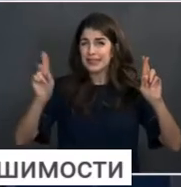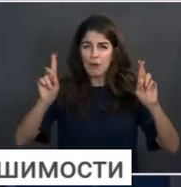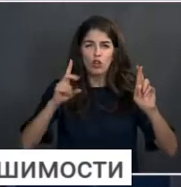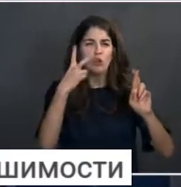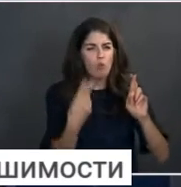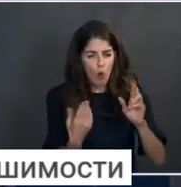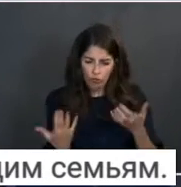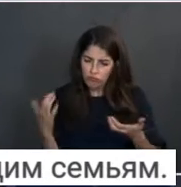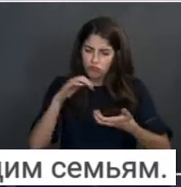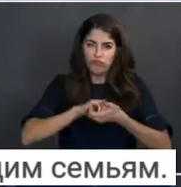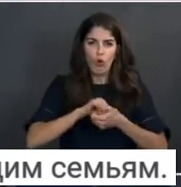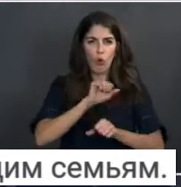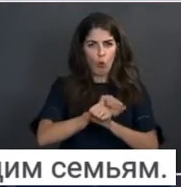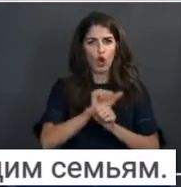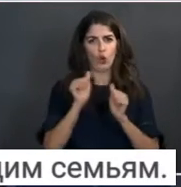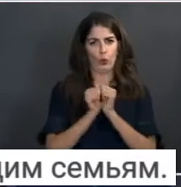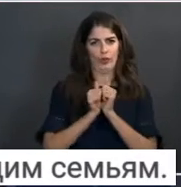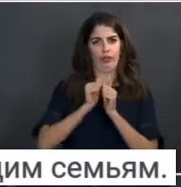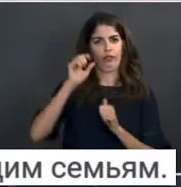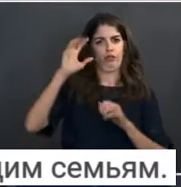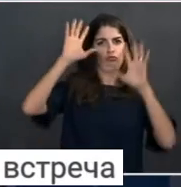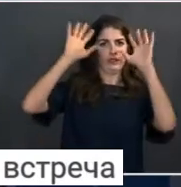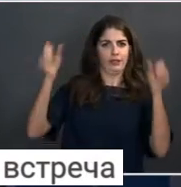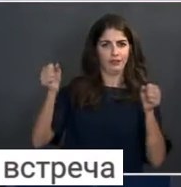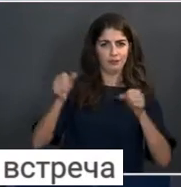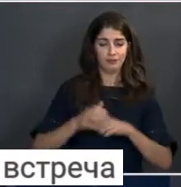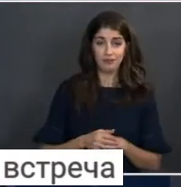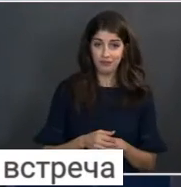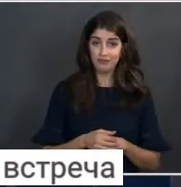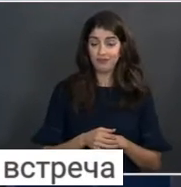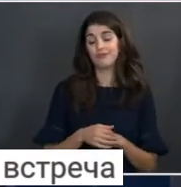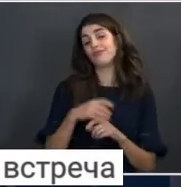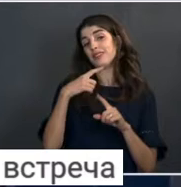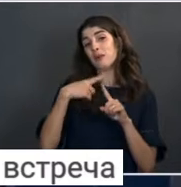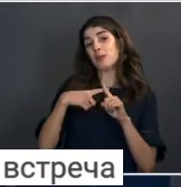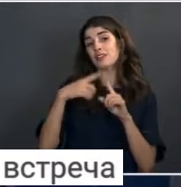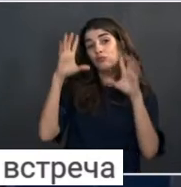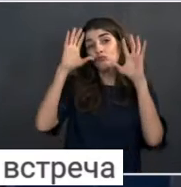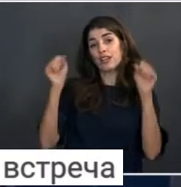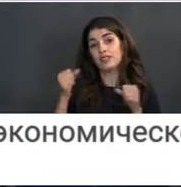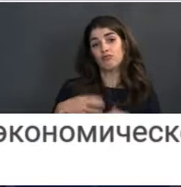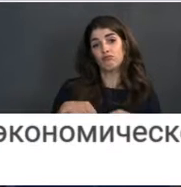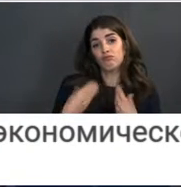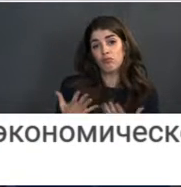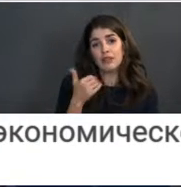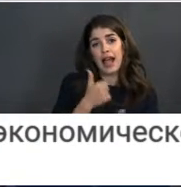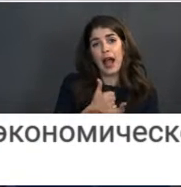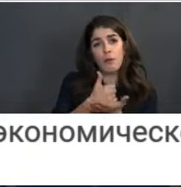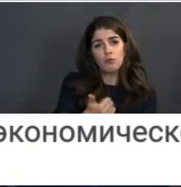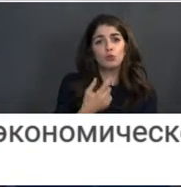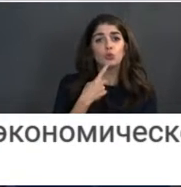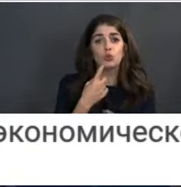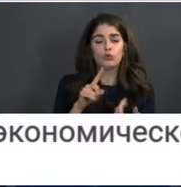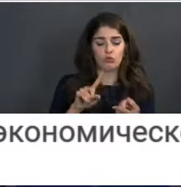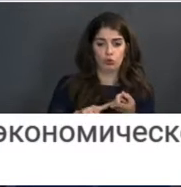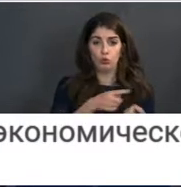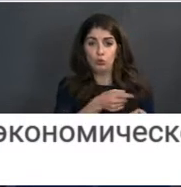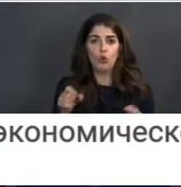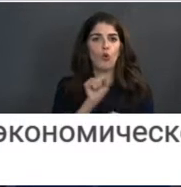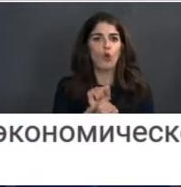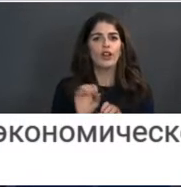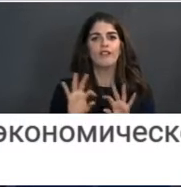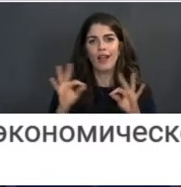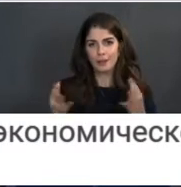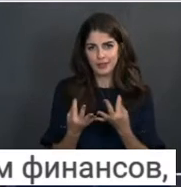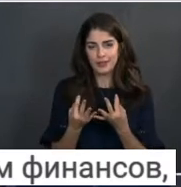Finally, the president is committed to getting relief to working families. Hence, he is also meeting this morning with his members of his